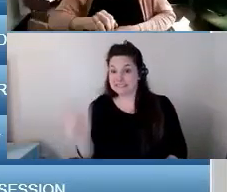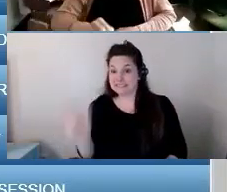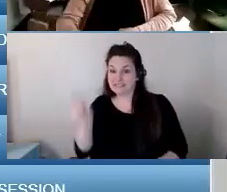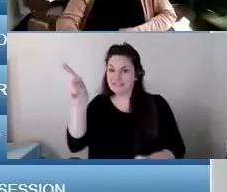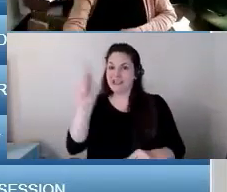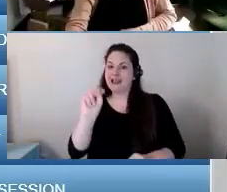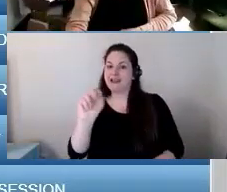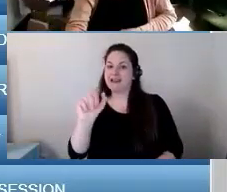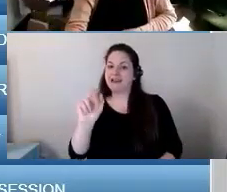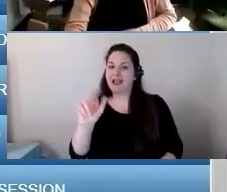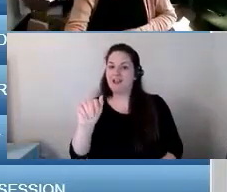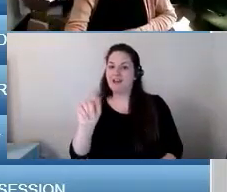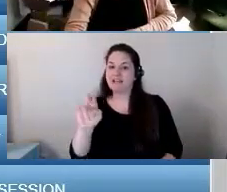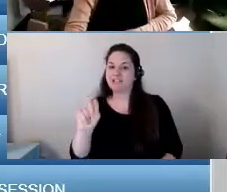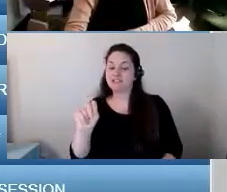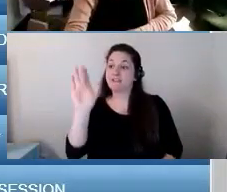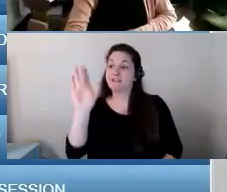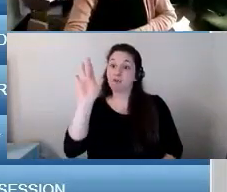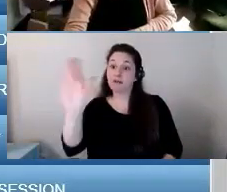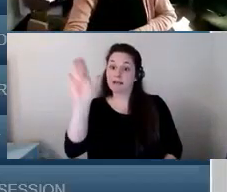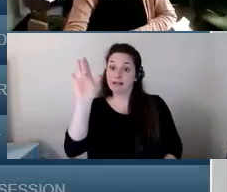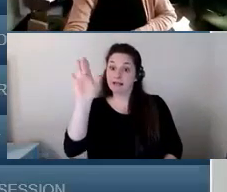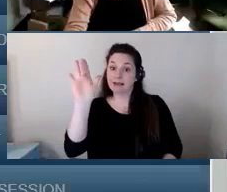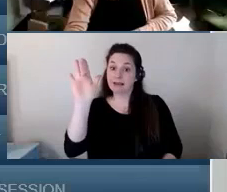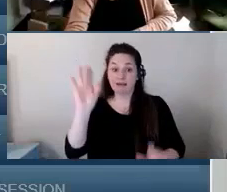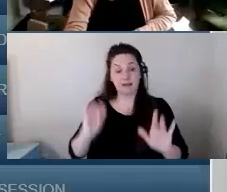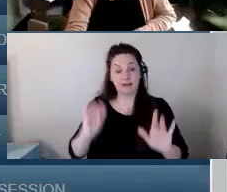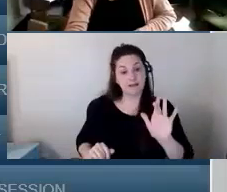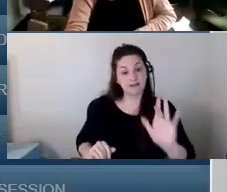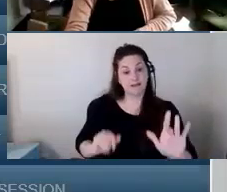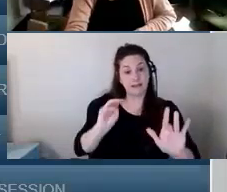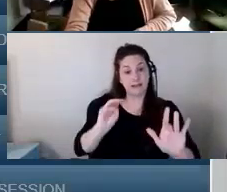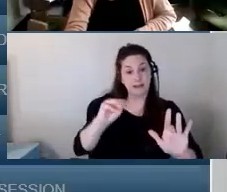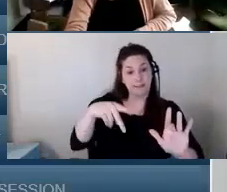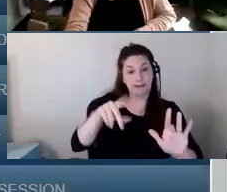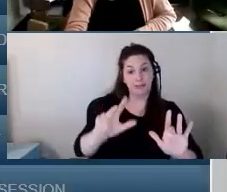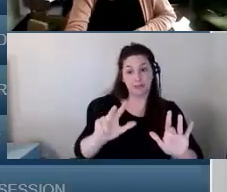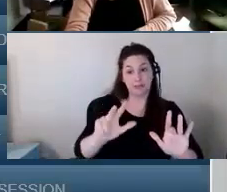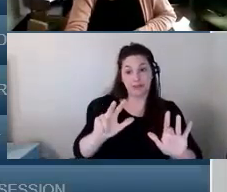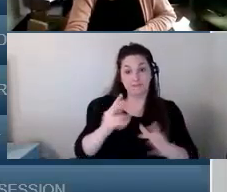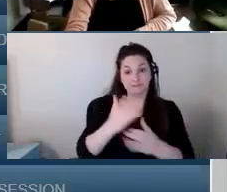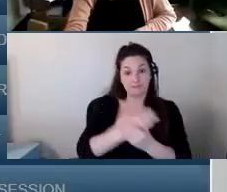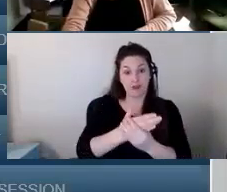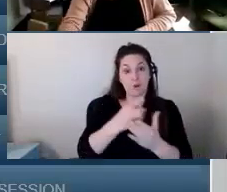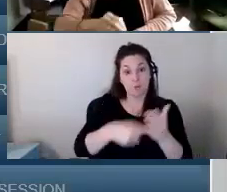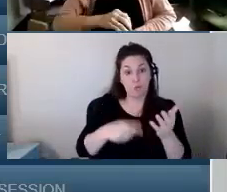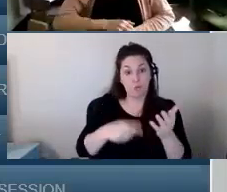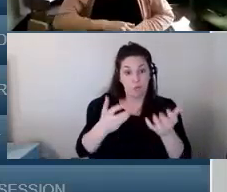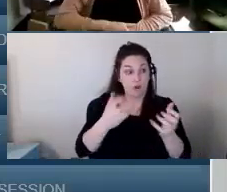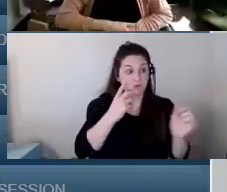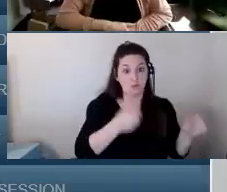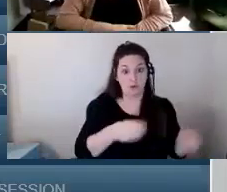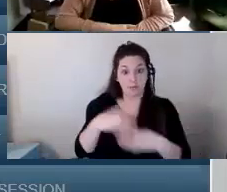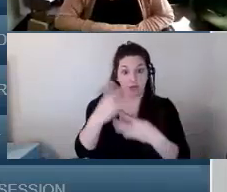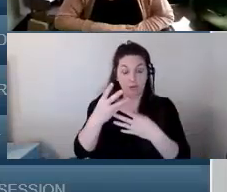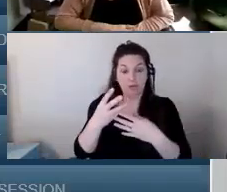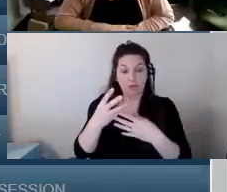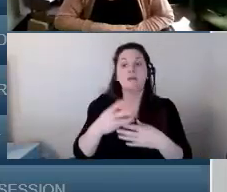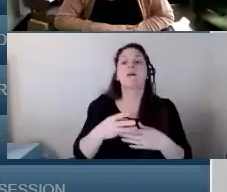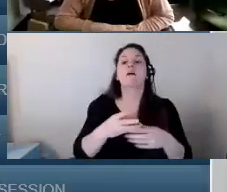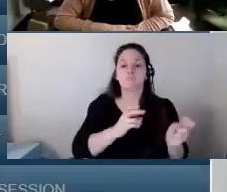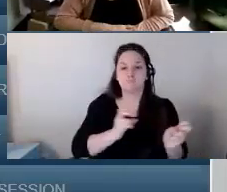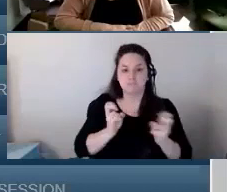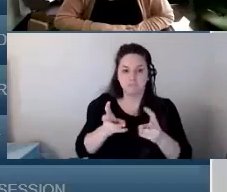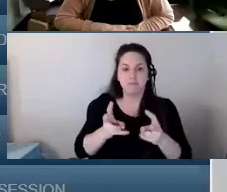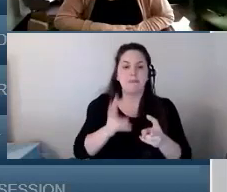narration. Click on this, select the MP3 file that you want to upload to your poster, and you will have